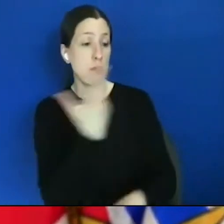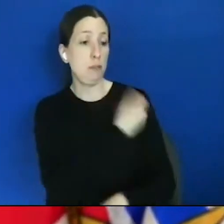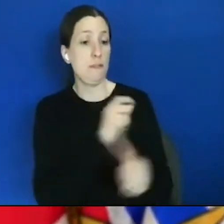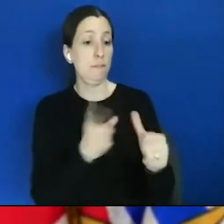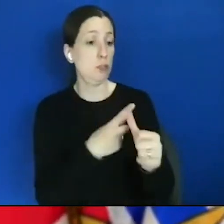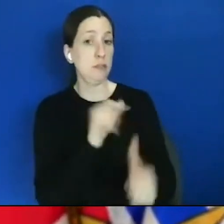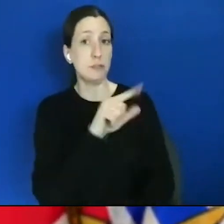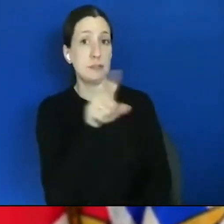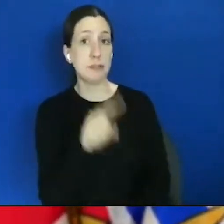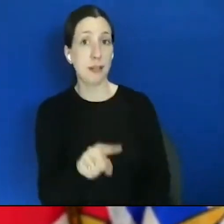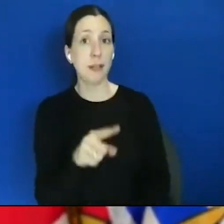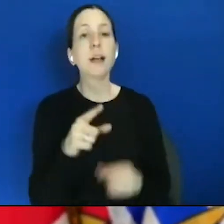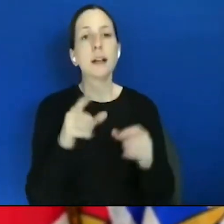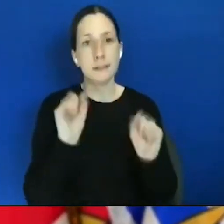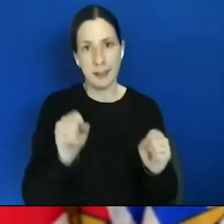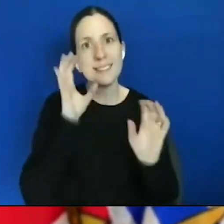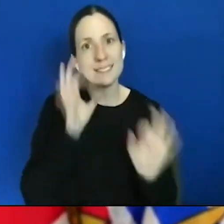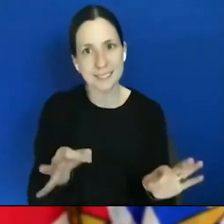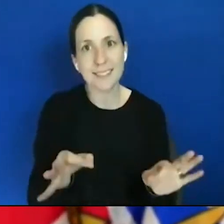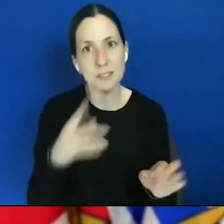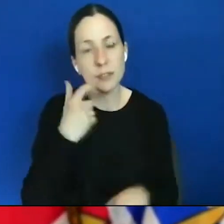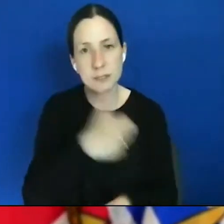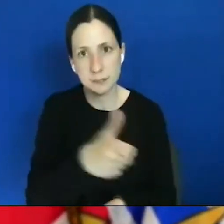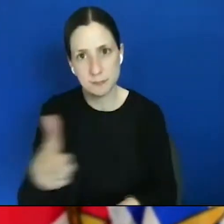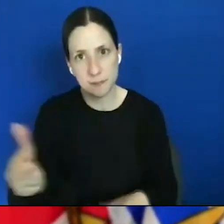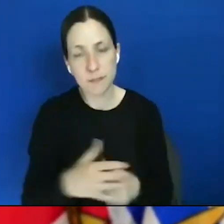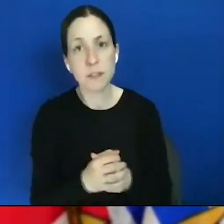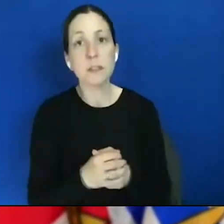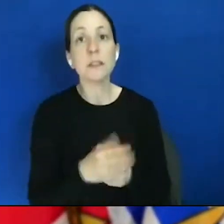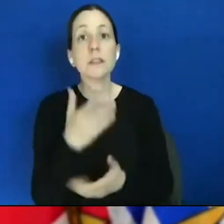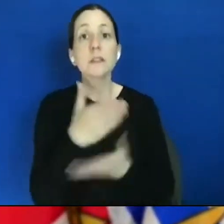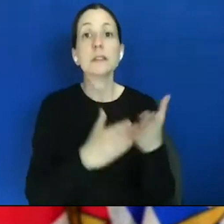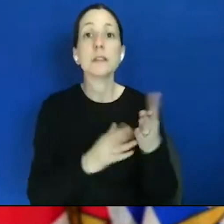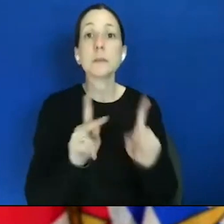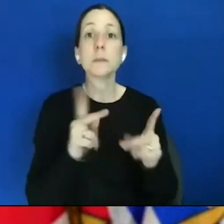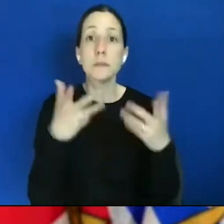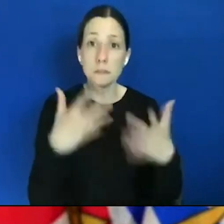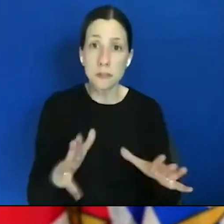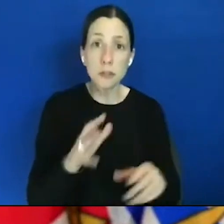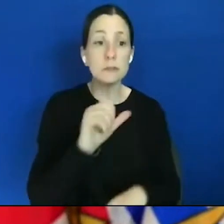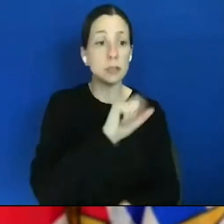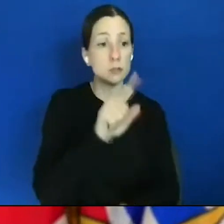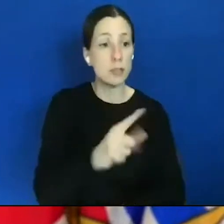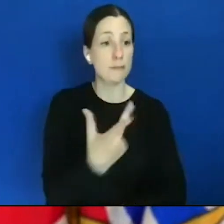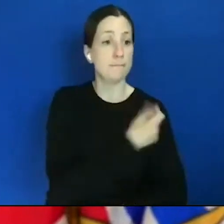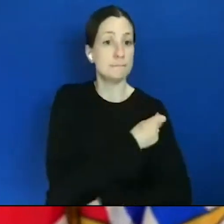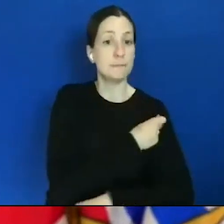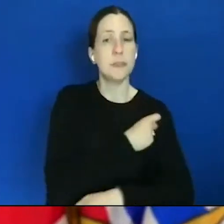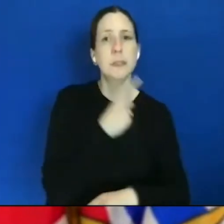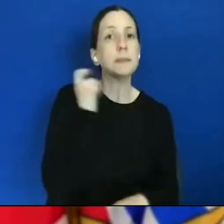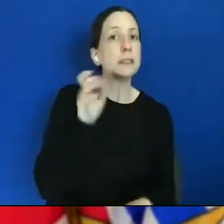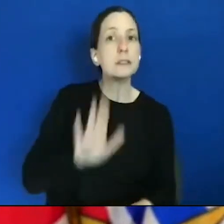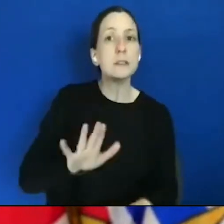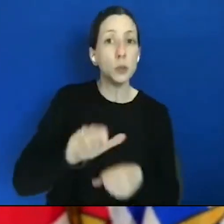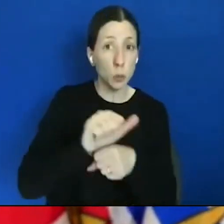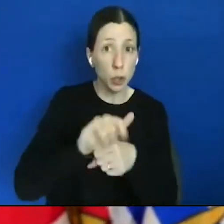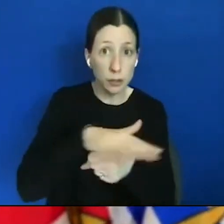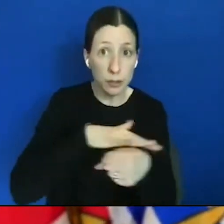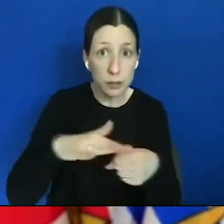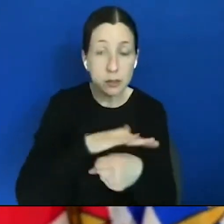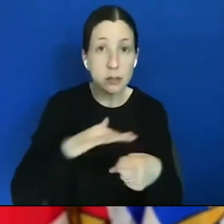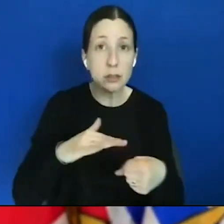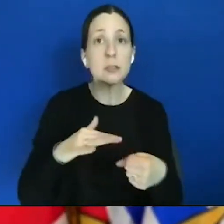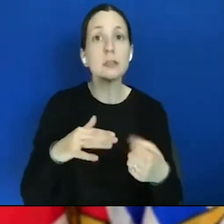that choice. There are some people who also received AstraZeneca through their workplaces, and the health authorities